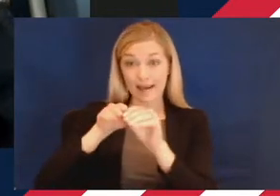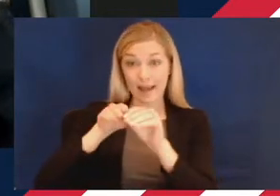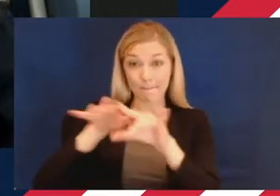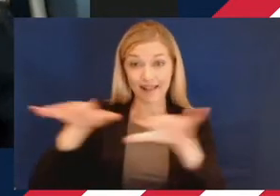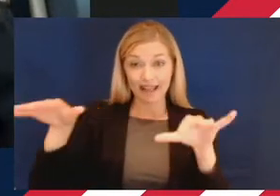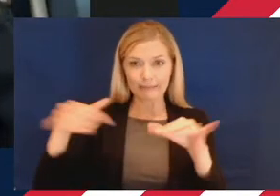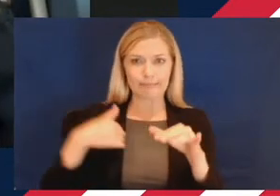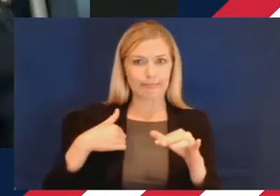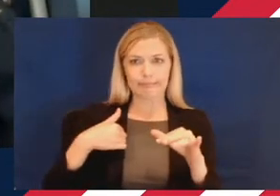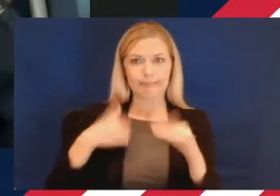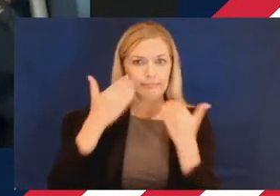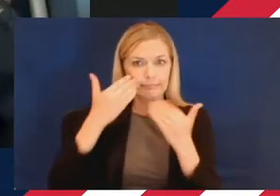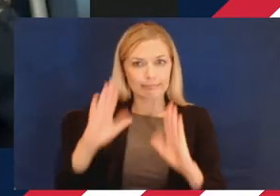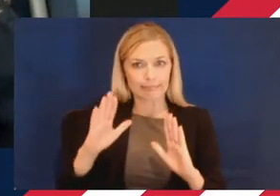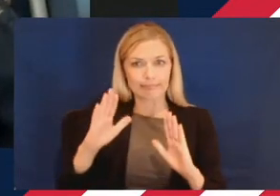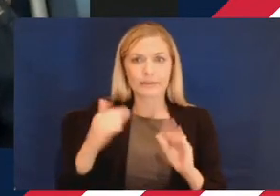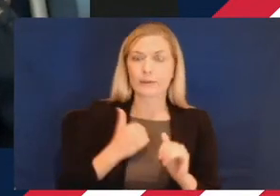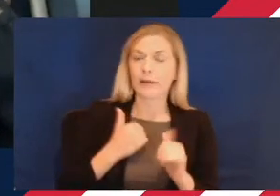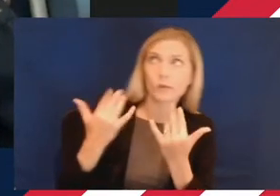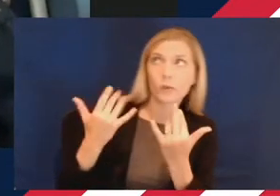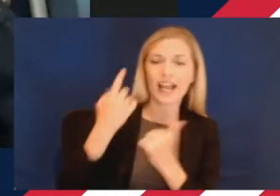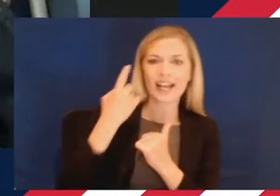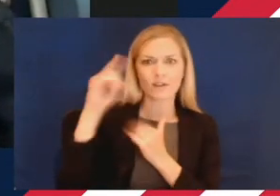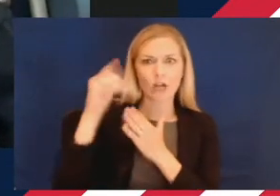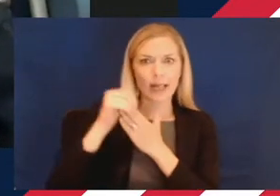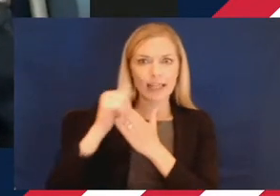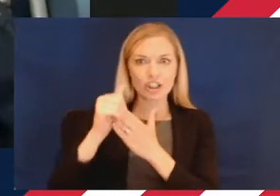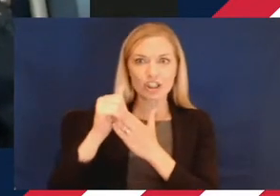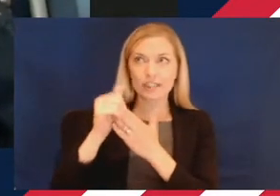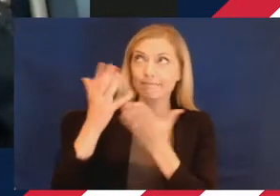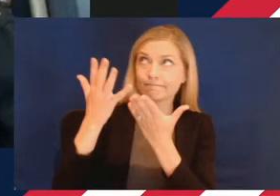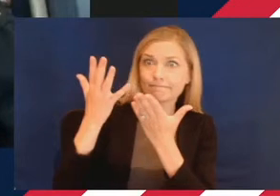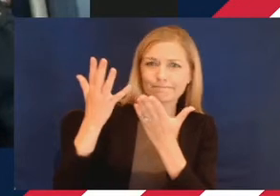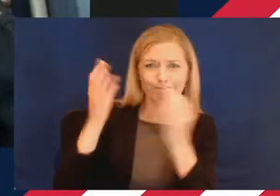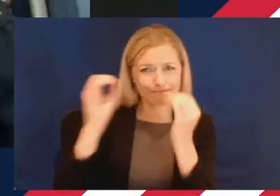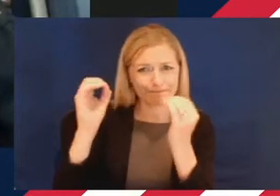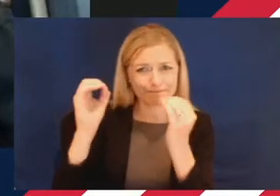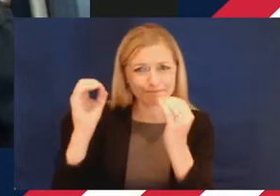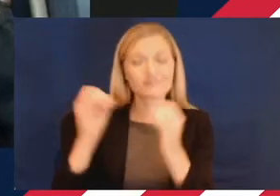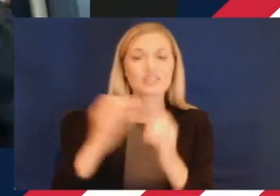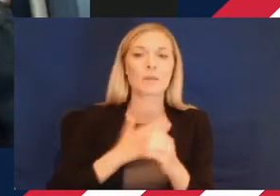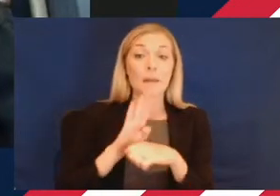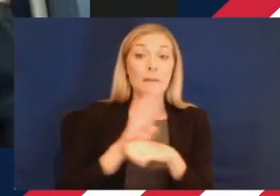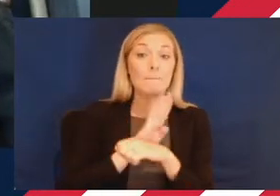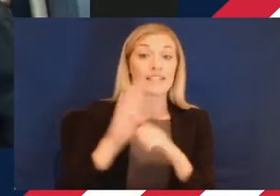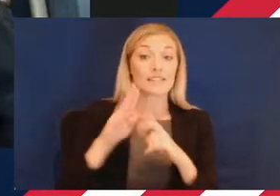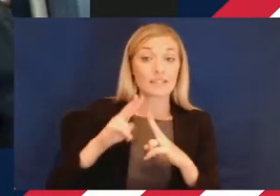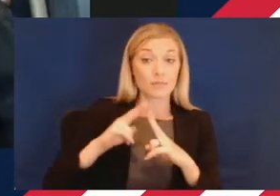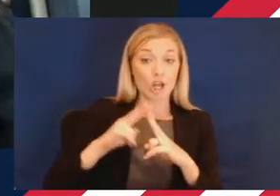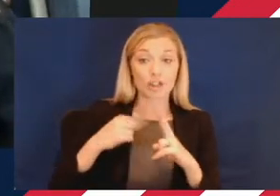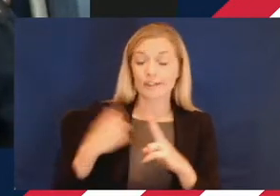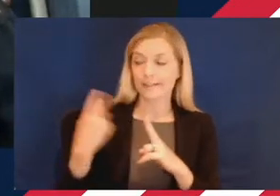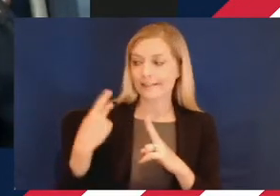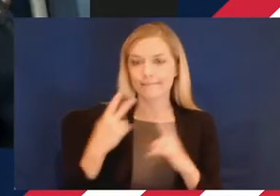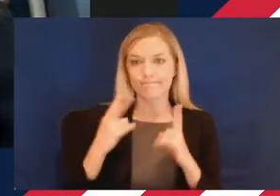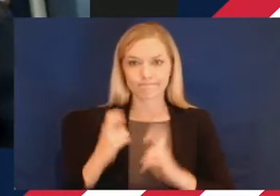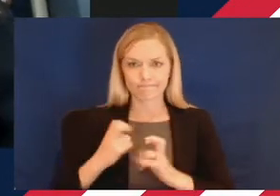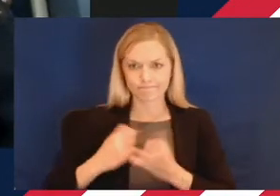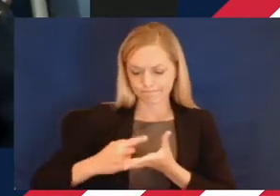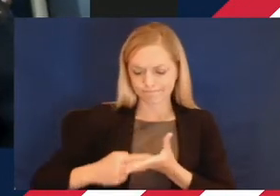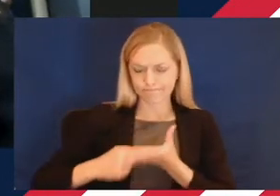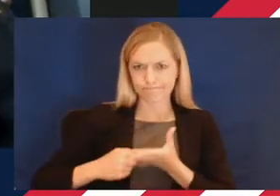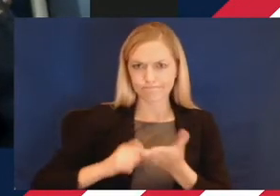my business partner and I hashed out a plan. We temporarily closed both restaurants. I started up a